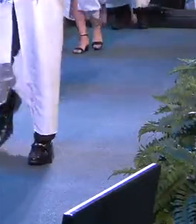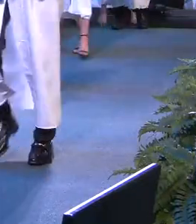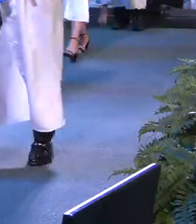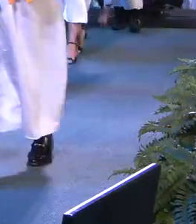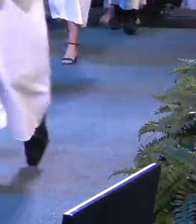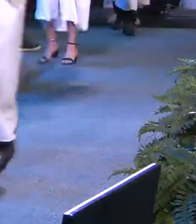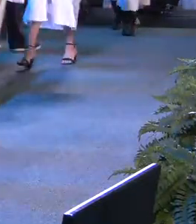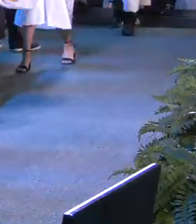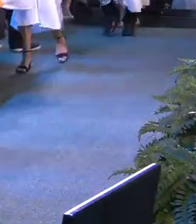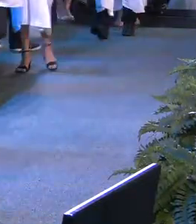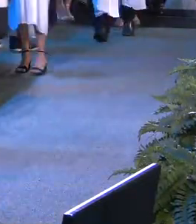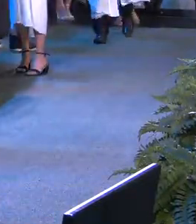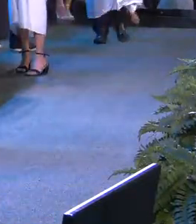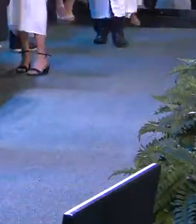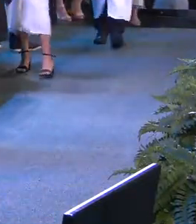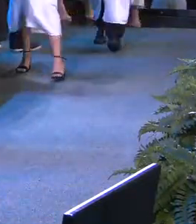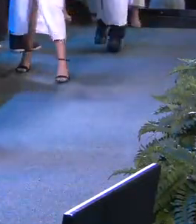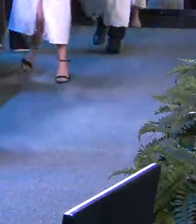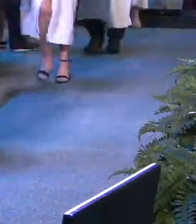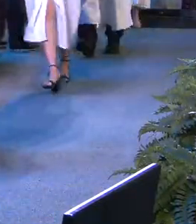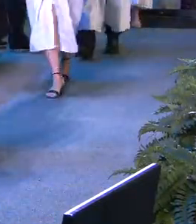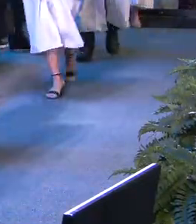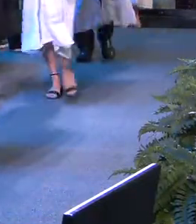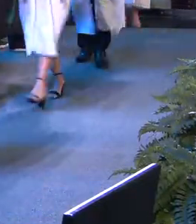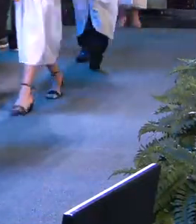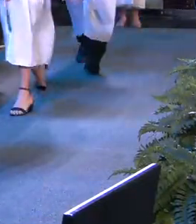Luke William Biette.